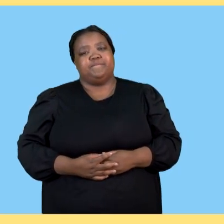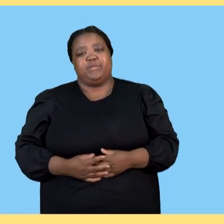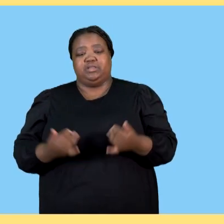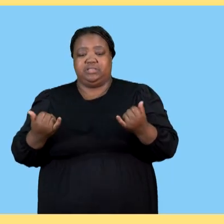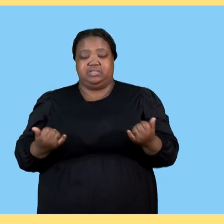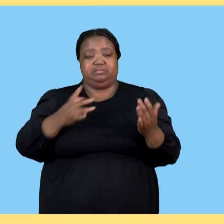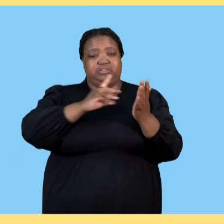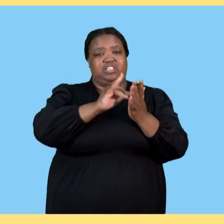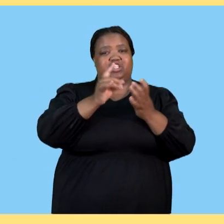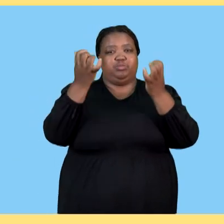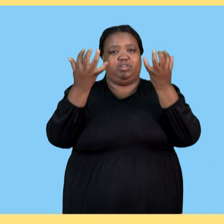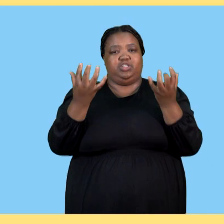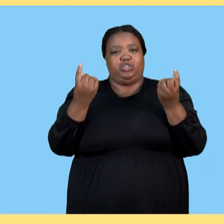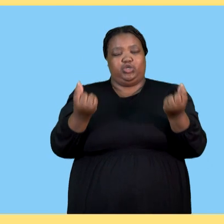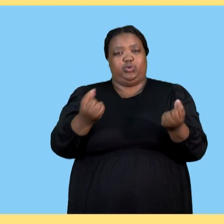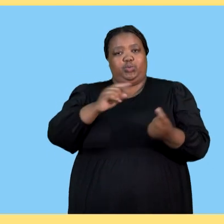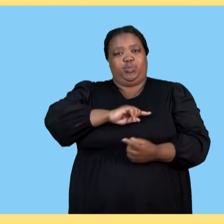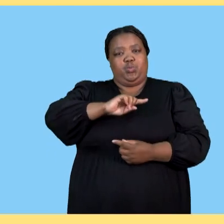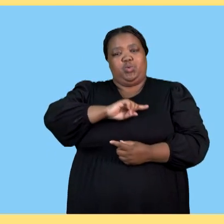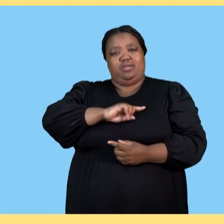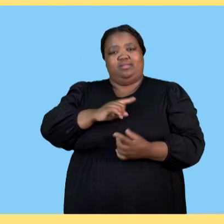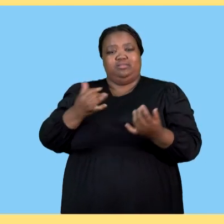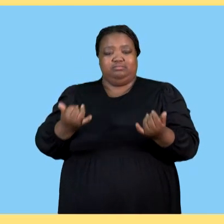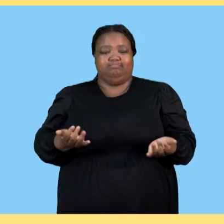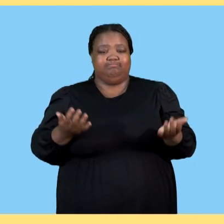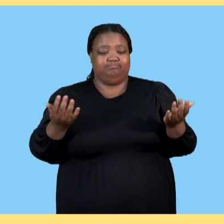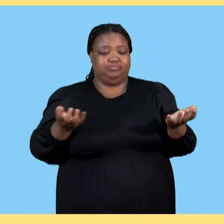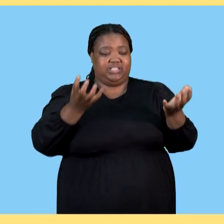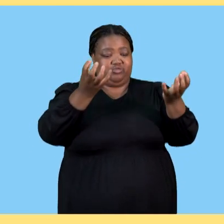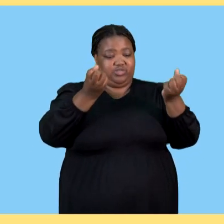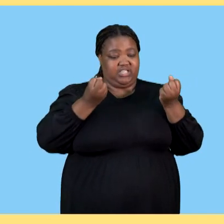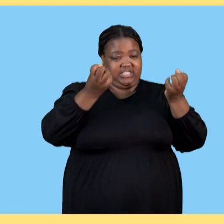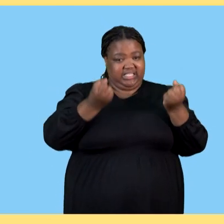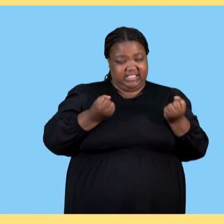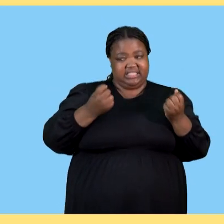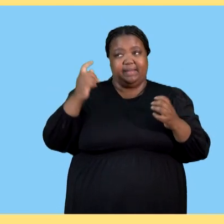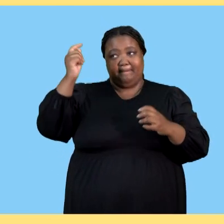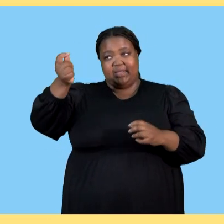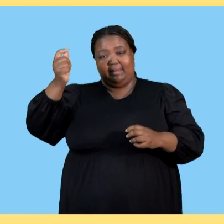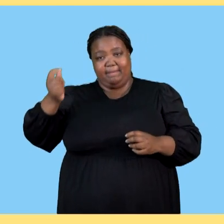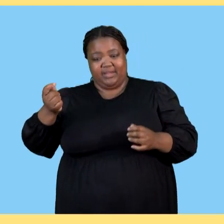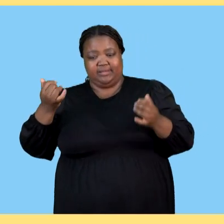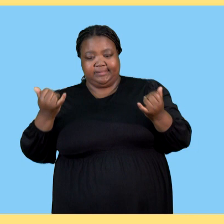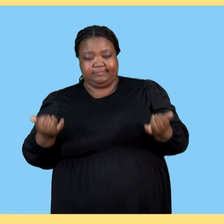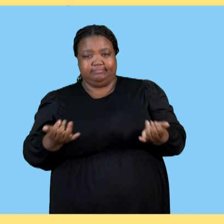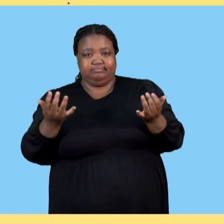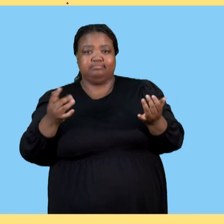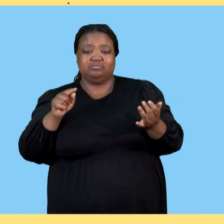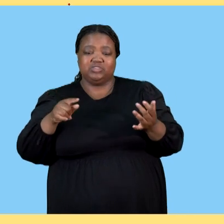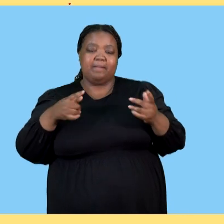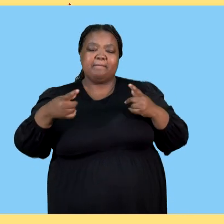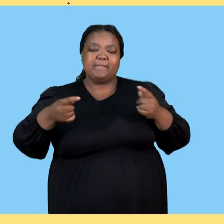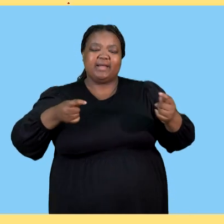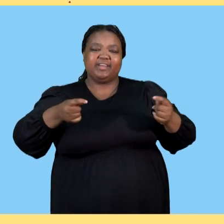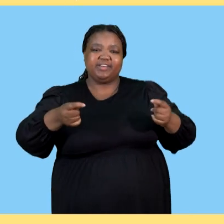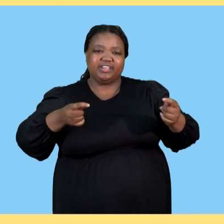is we'd prepare a cash budget so then we can assess expected receipts and payments that will